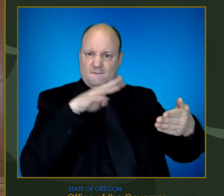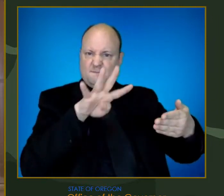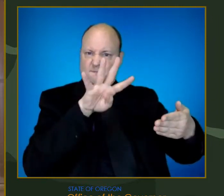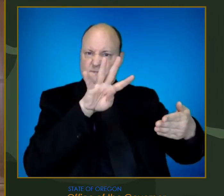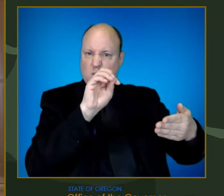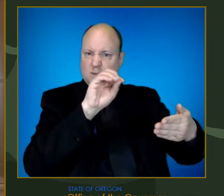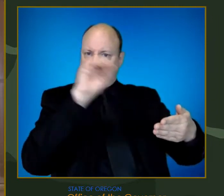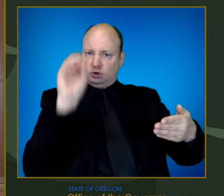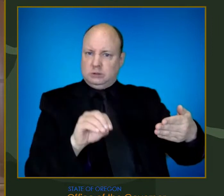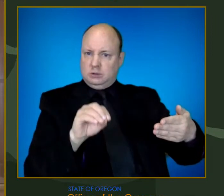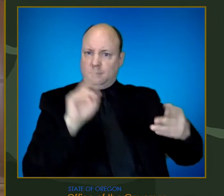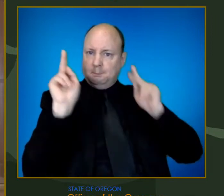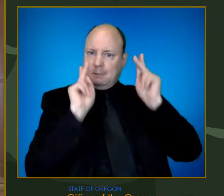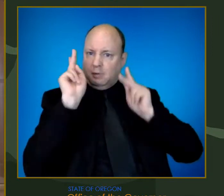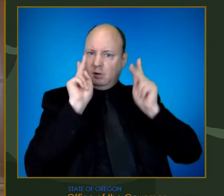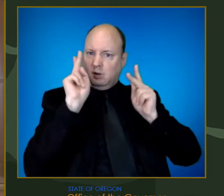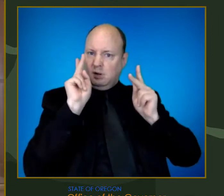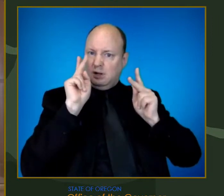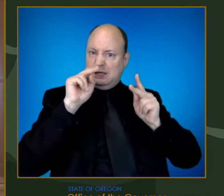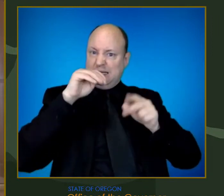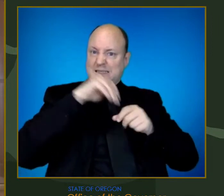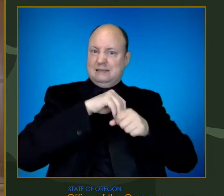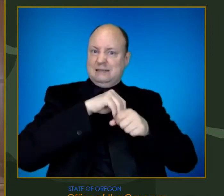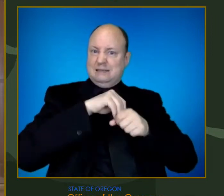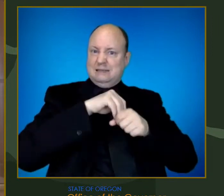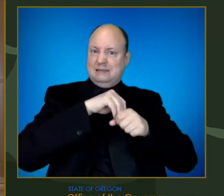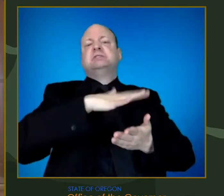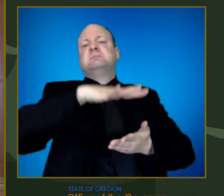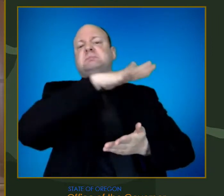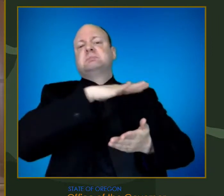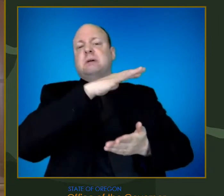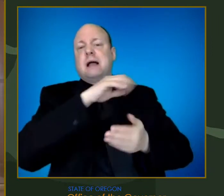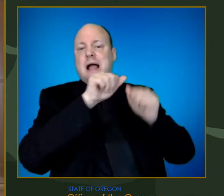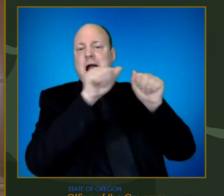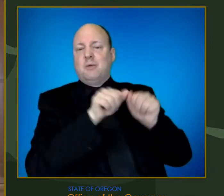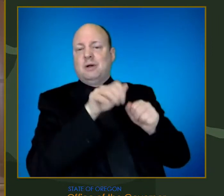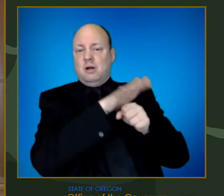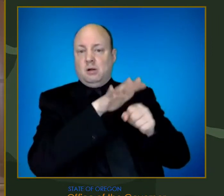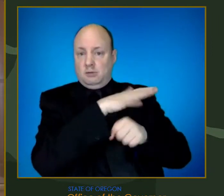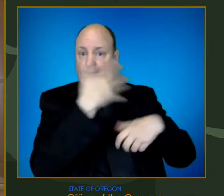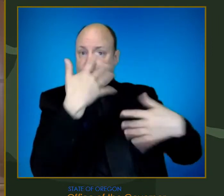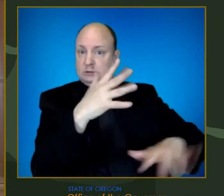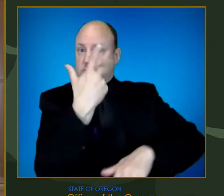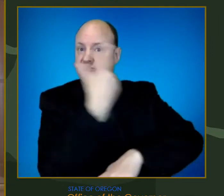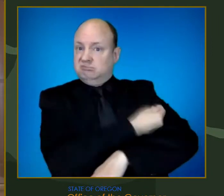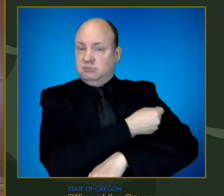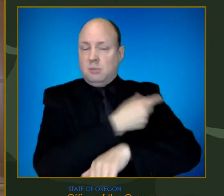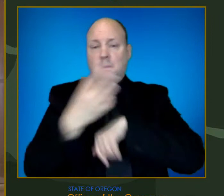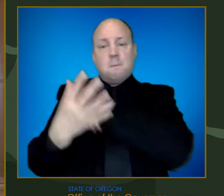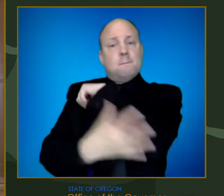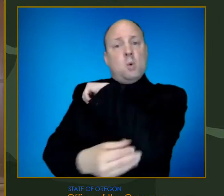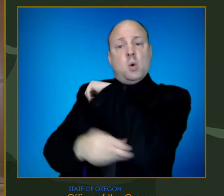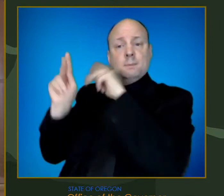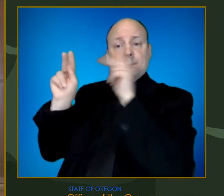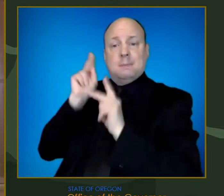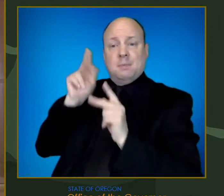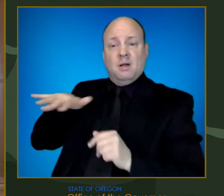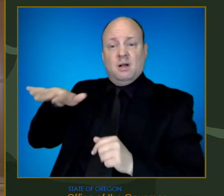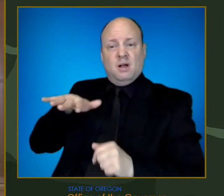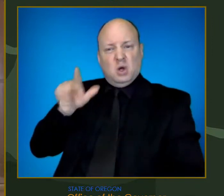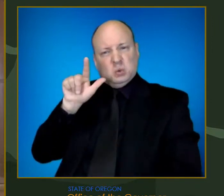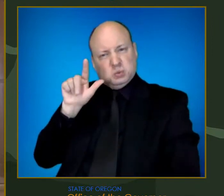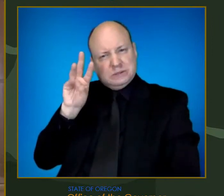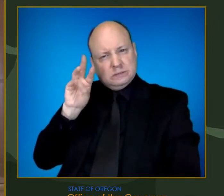vaccinated. And that's almost twice that of the poorest neighborhoods, where just about 26% have been vaccinated. Were you aware of